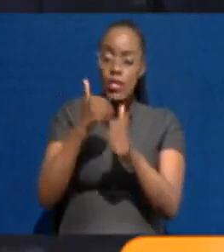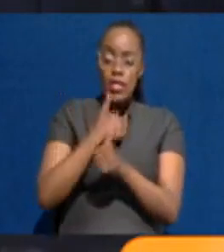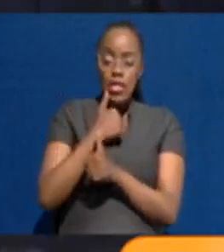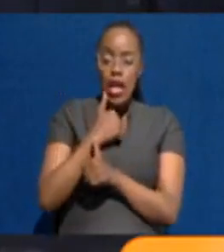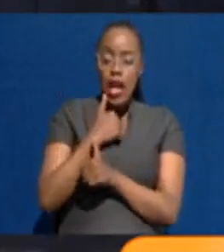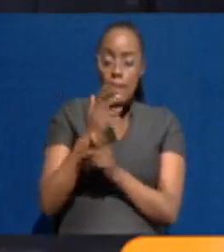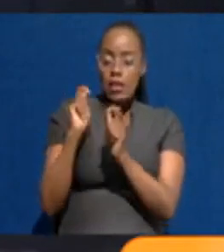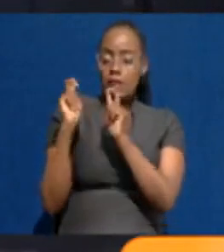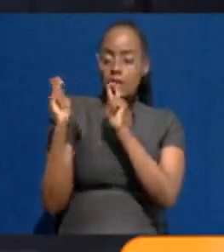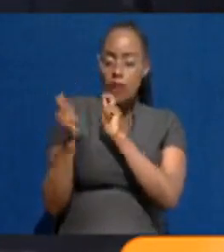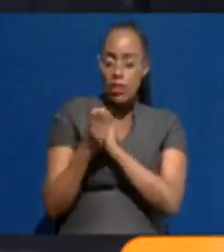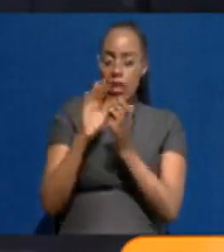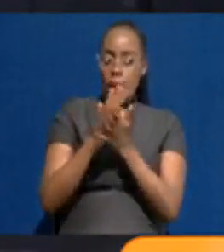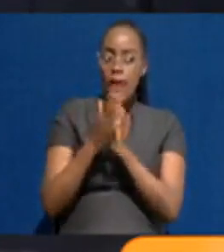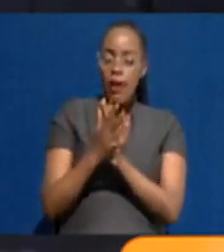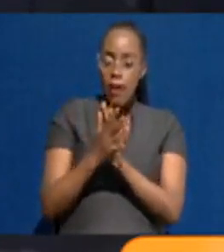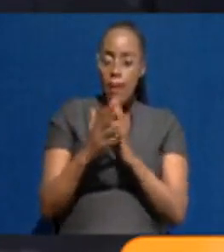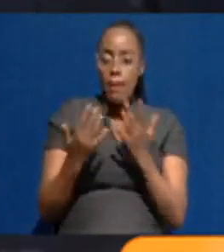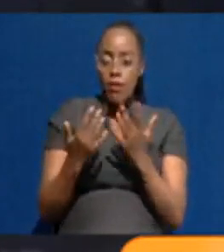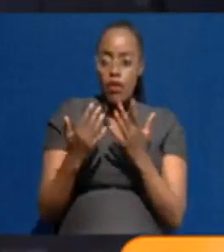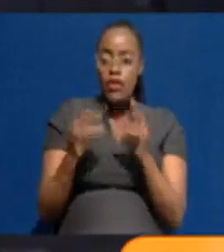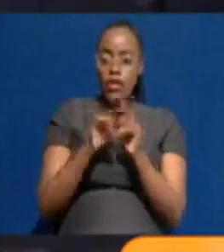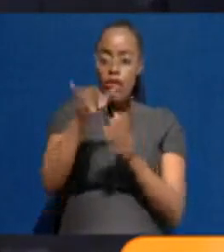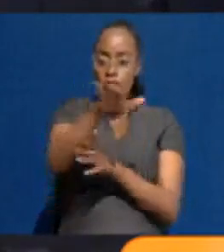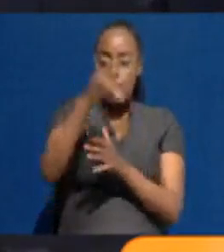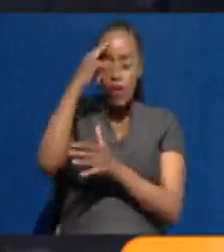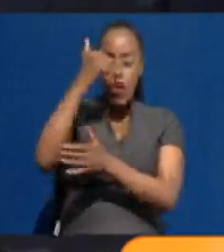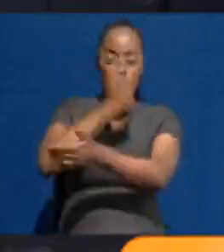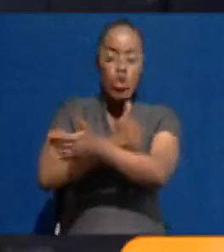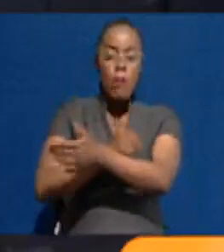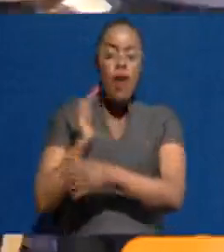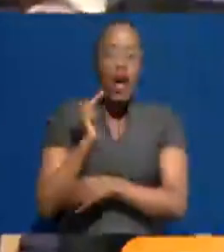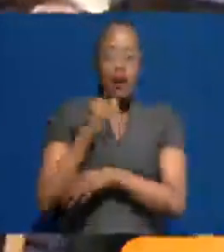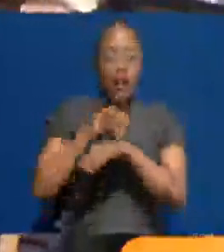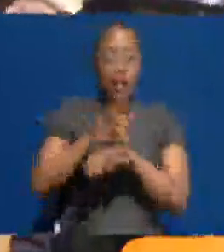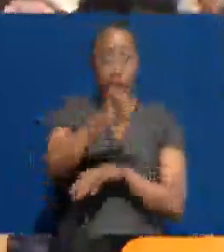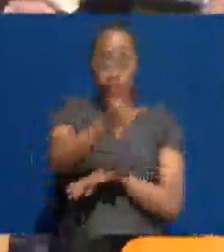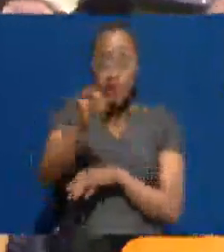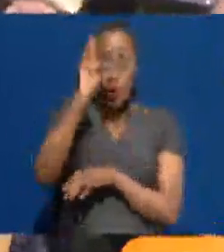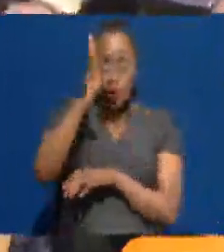turned into the classical space for doping, we are coming for you.